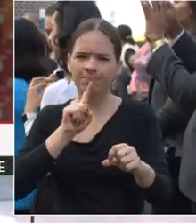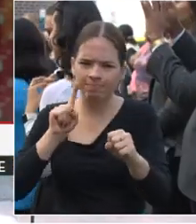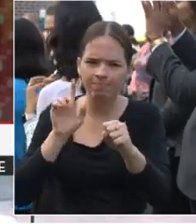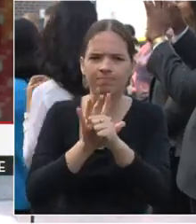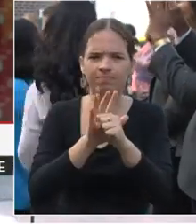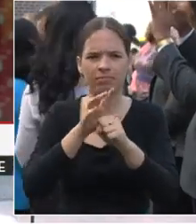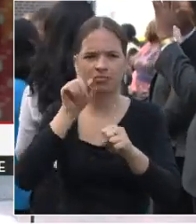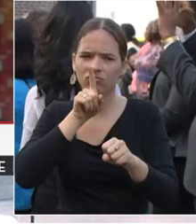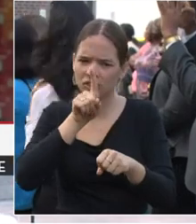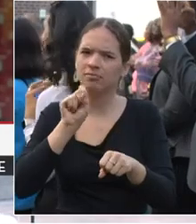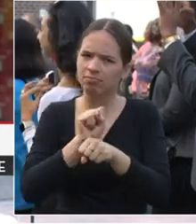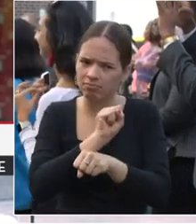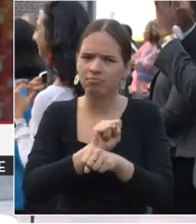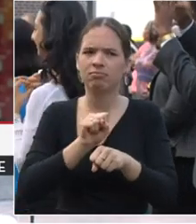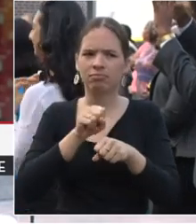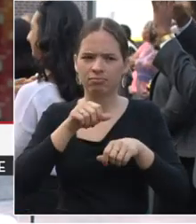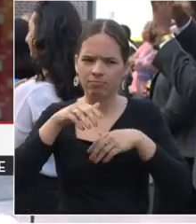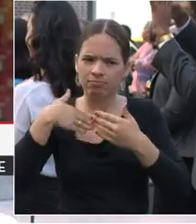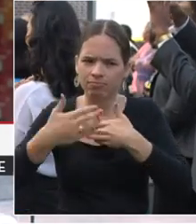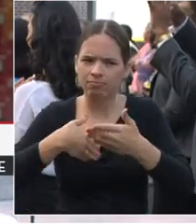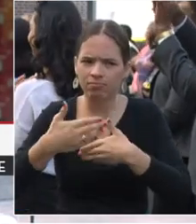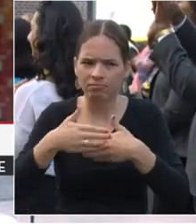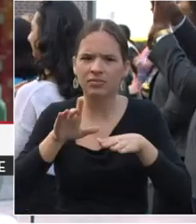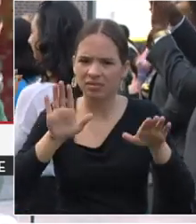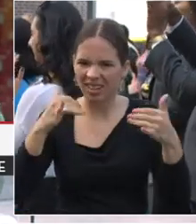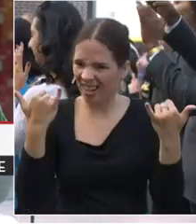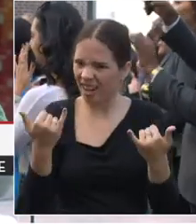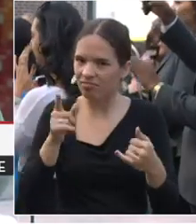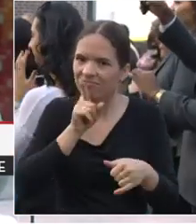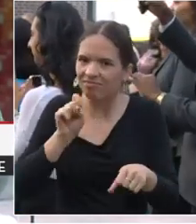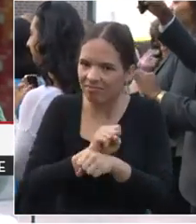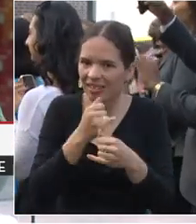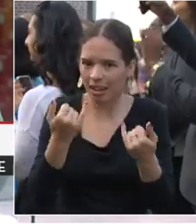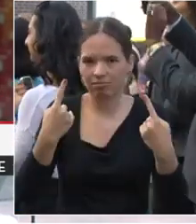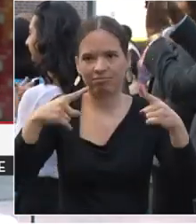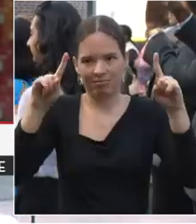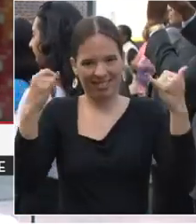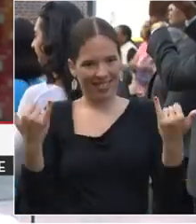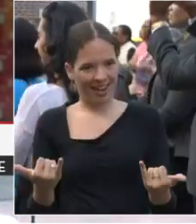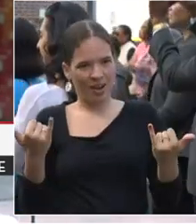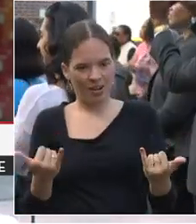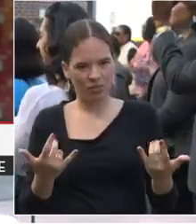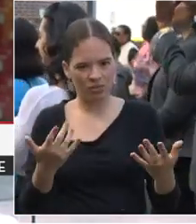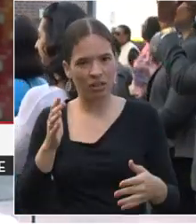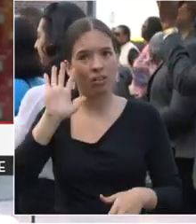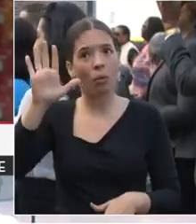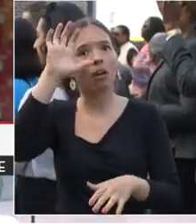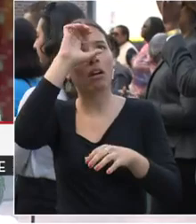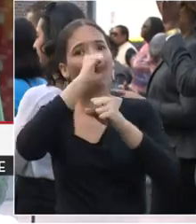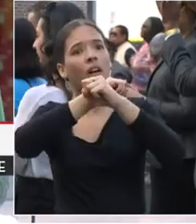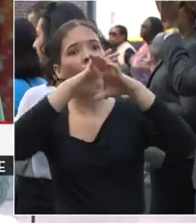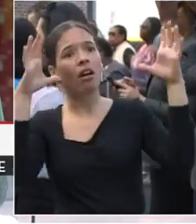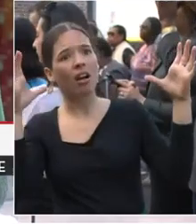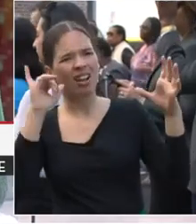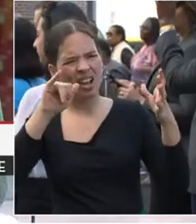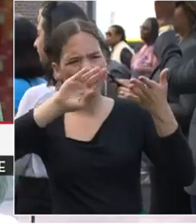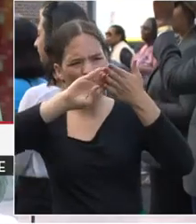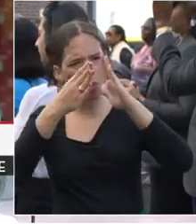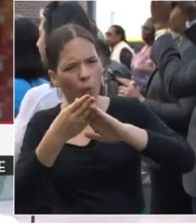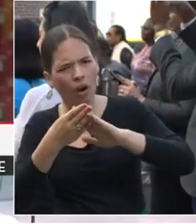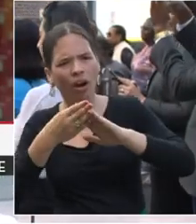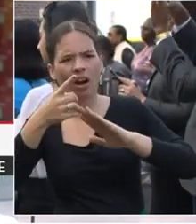it, you've got it, and you did it. You saw the vision for your community. You laid it out with